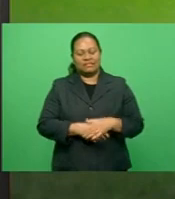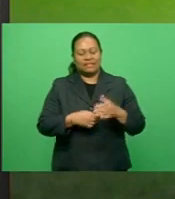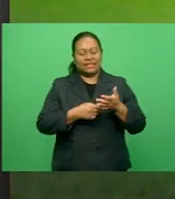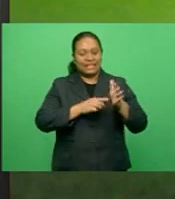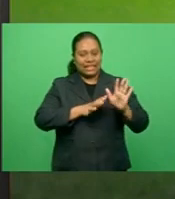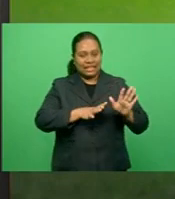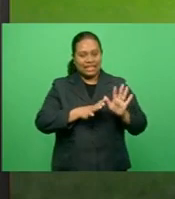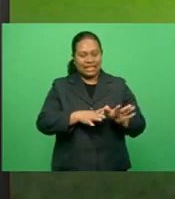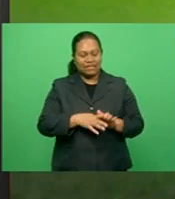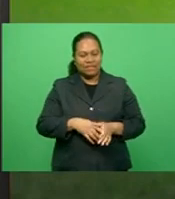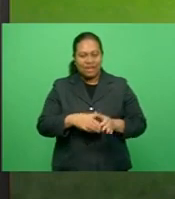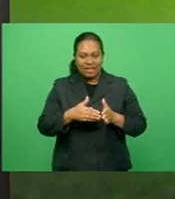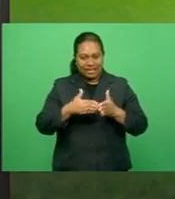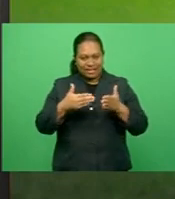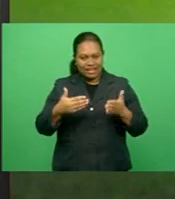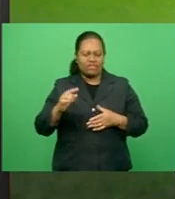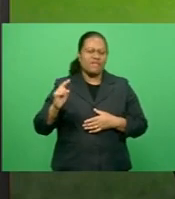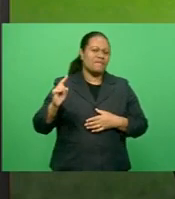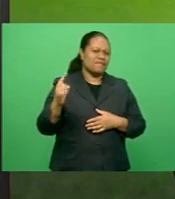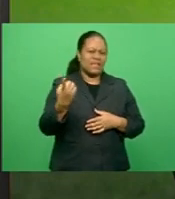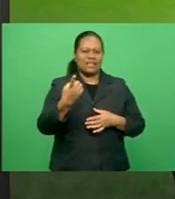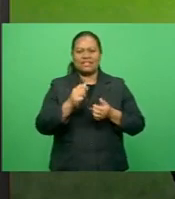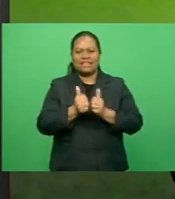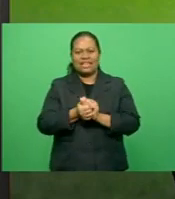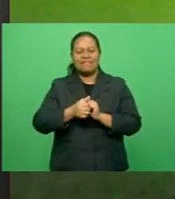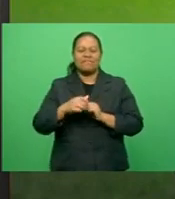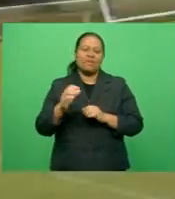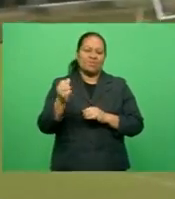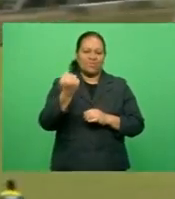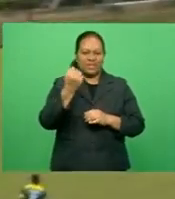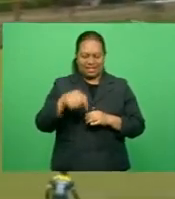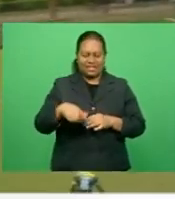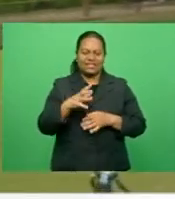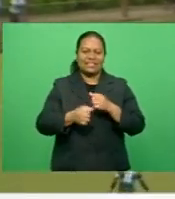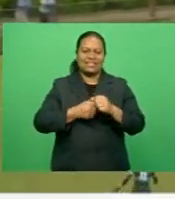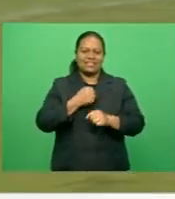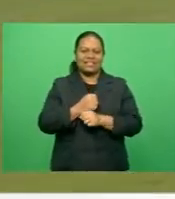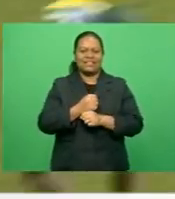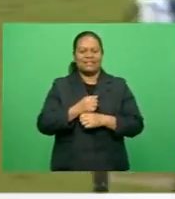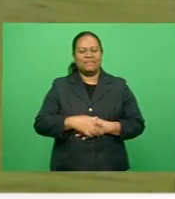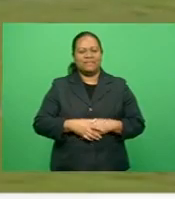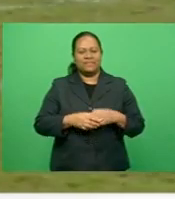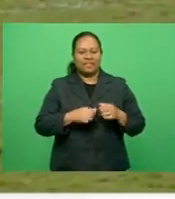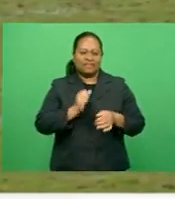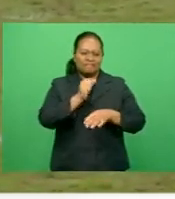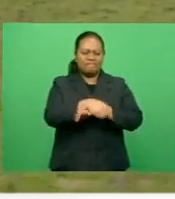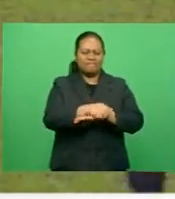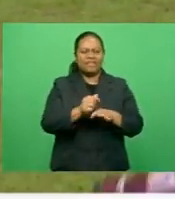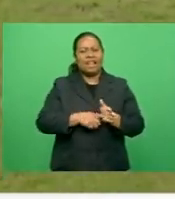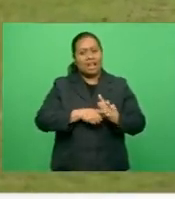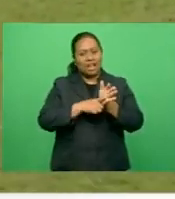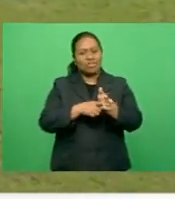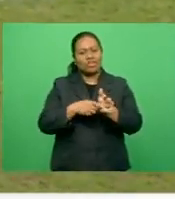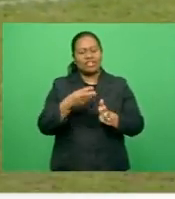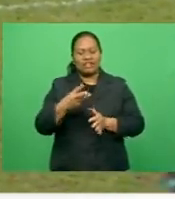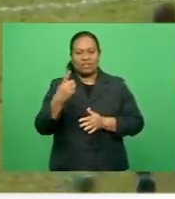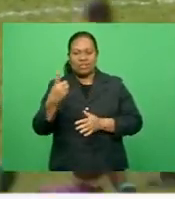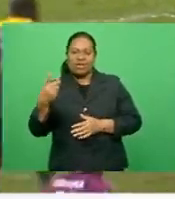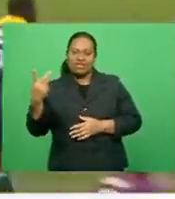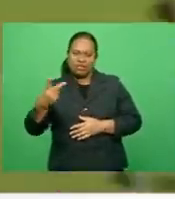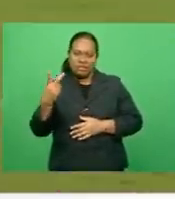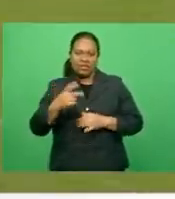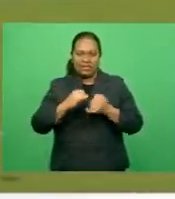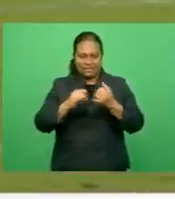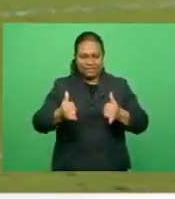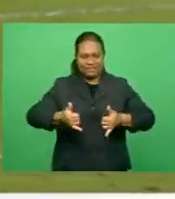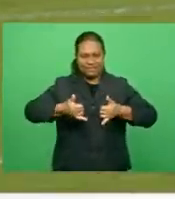TAILEVU has managed to win their first home game of the season. They defeated LAUTOKA 31-12 in the Skipper Cup